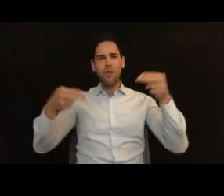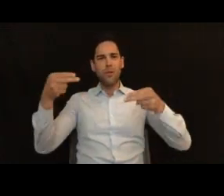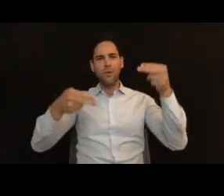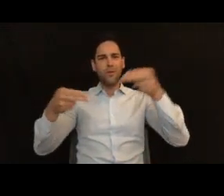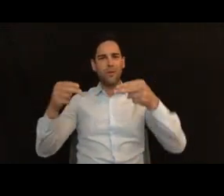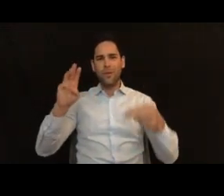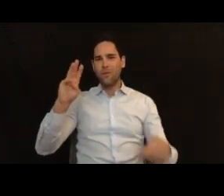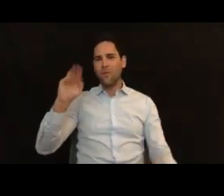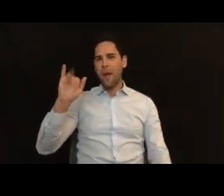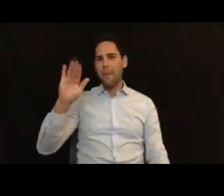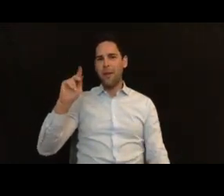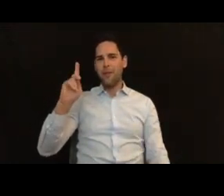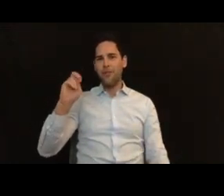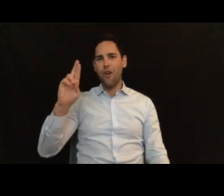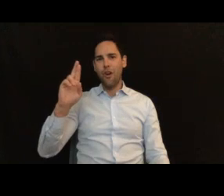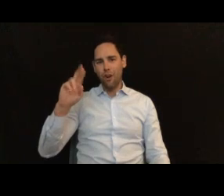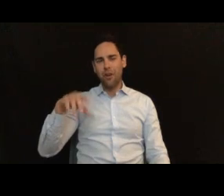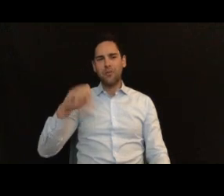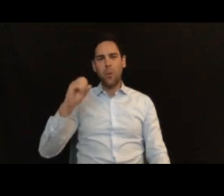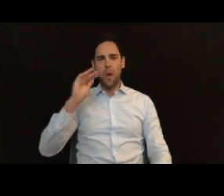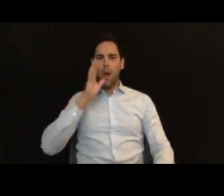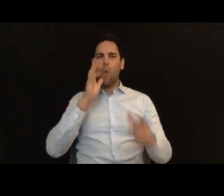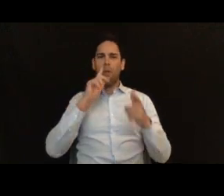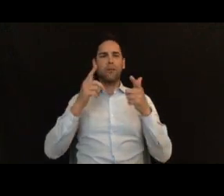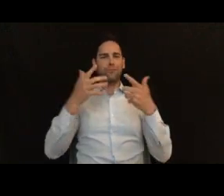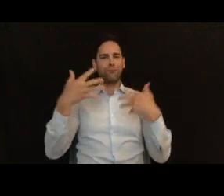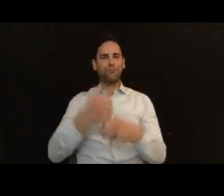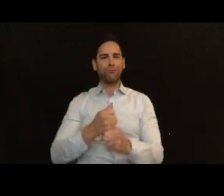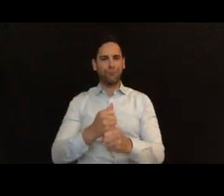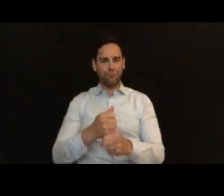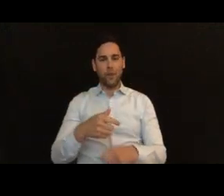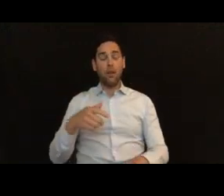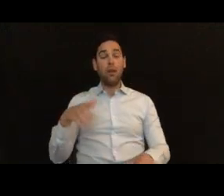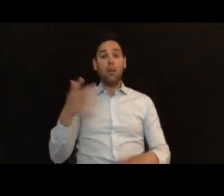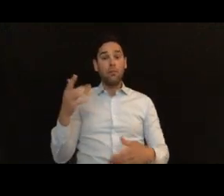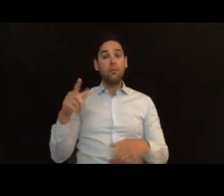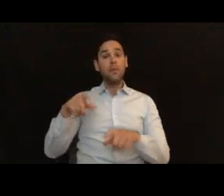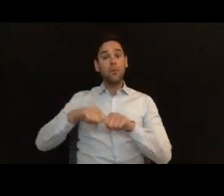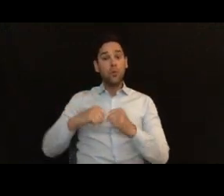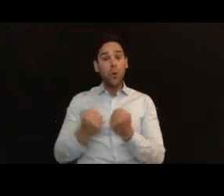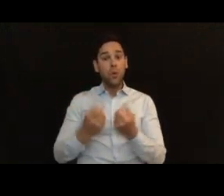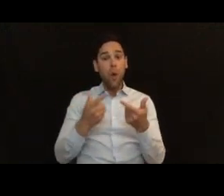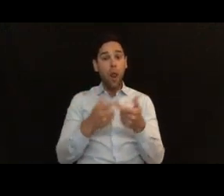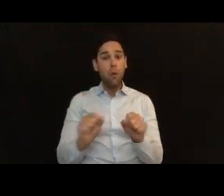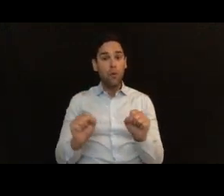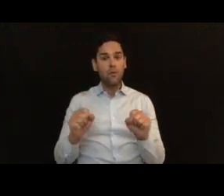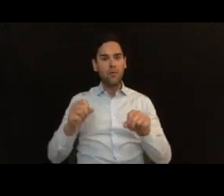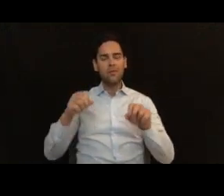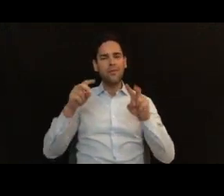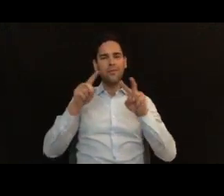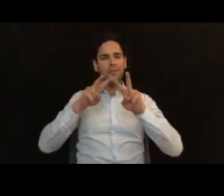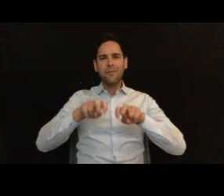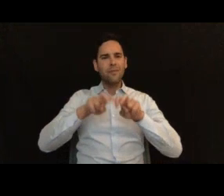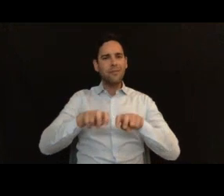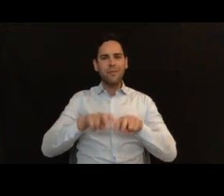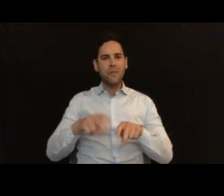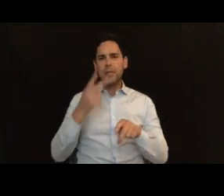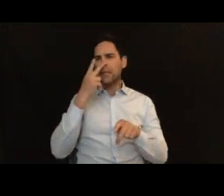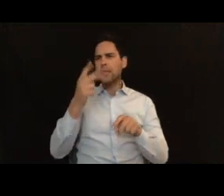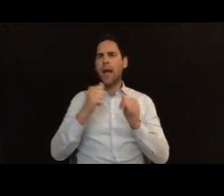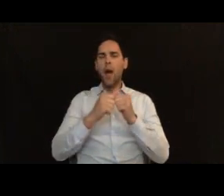But generally, sociolinguistics looks at how different people speak differently, and what the differences in the ways